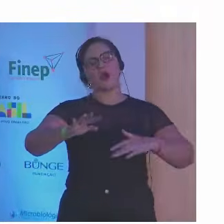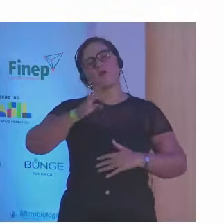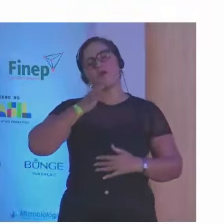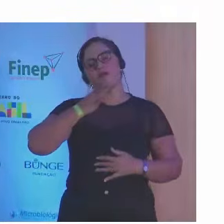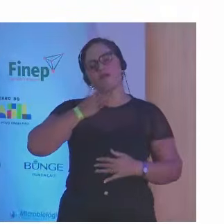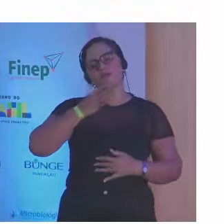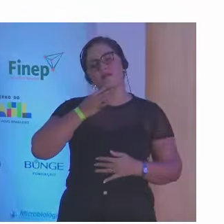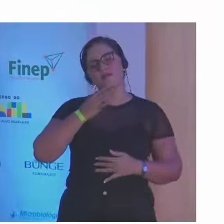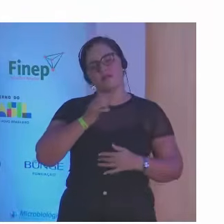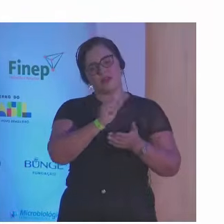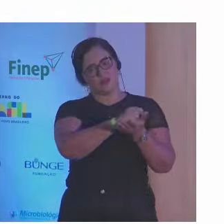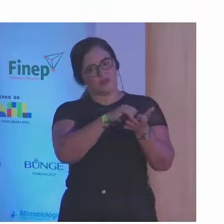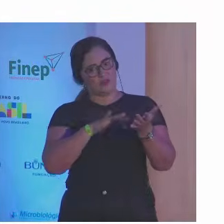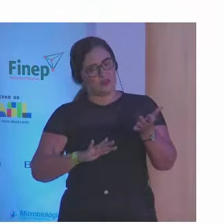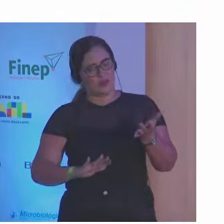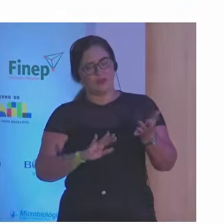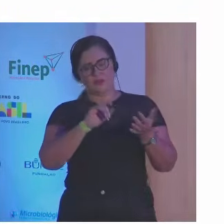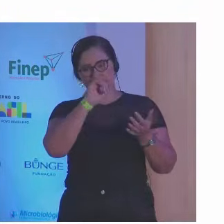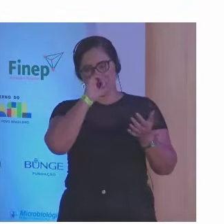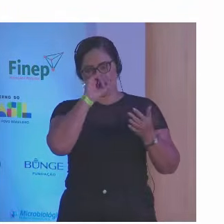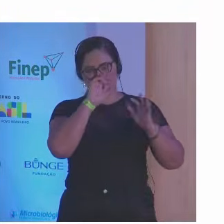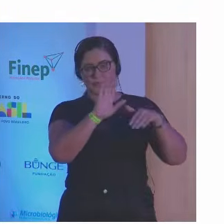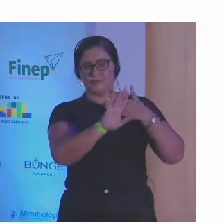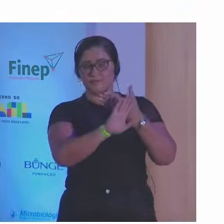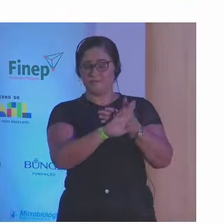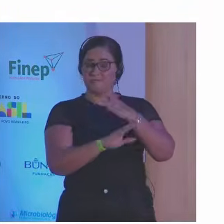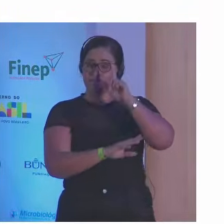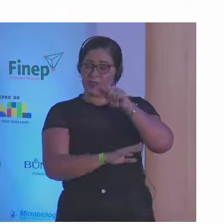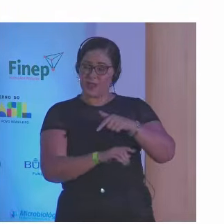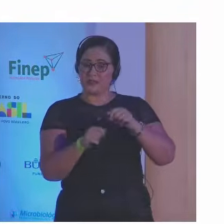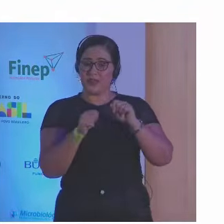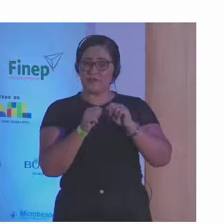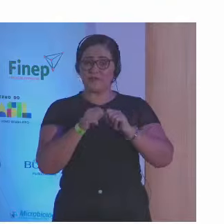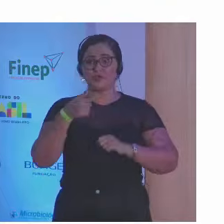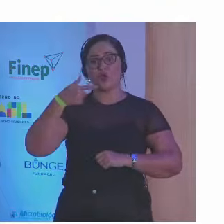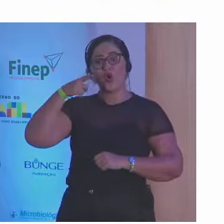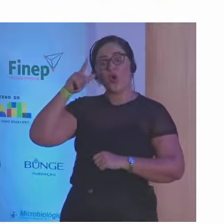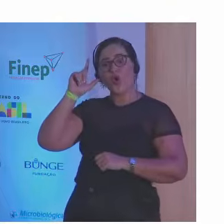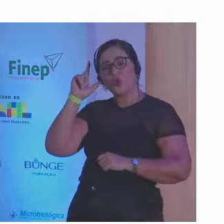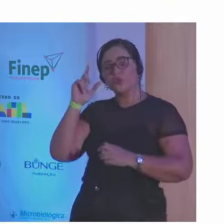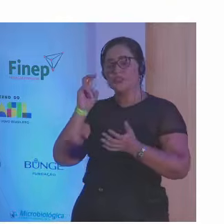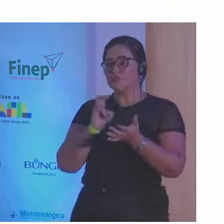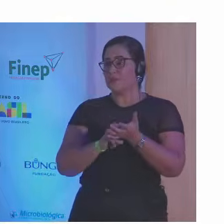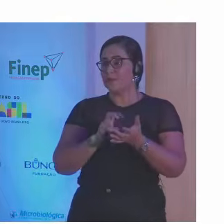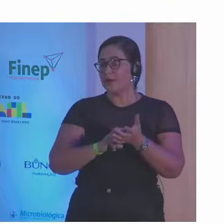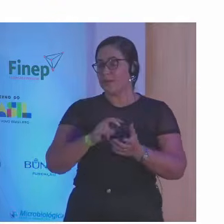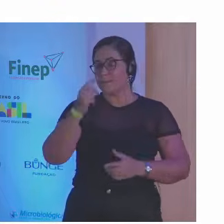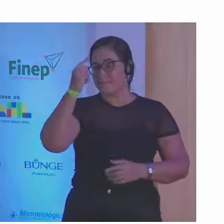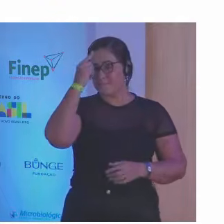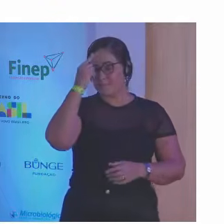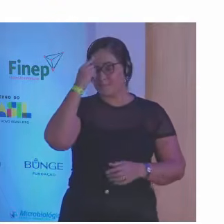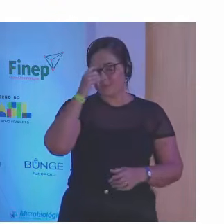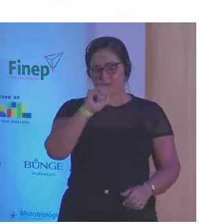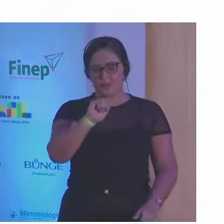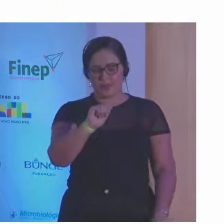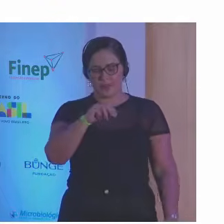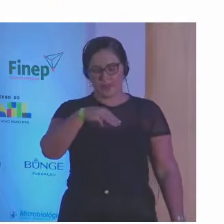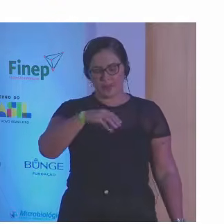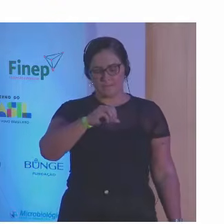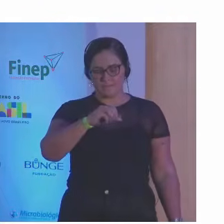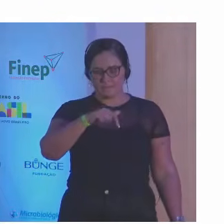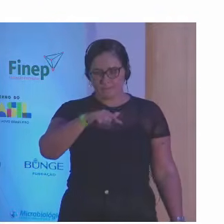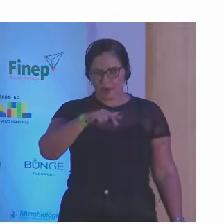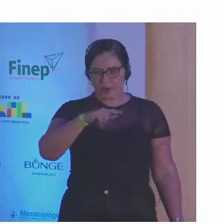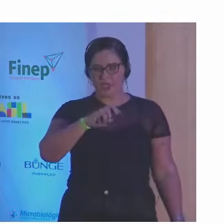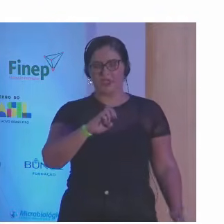behind that. And back to what we were doing yesterday in the morning, thinking about the hammock. You remember this yesterday? This is how